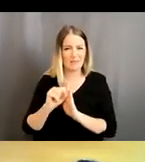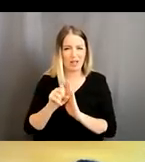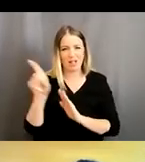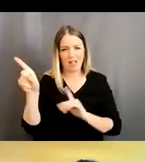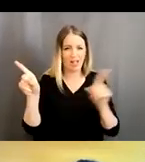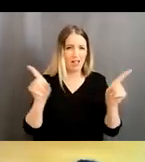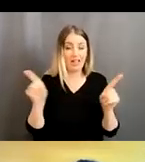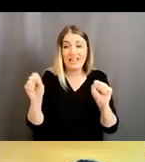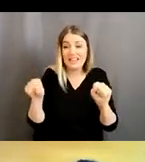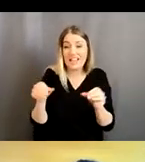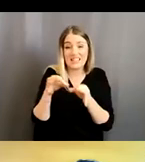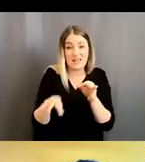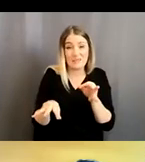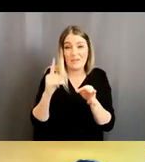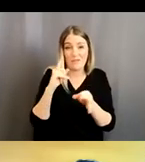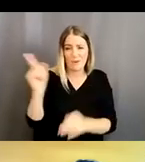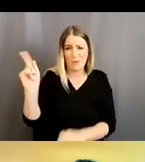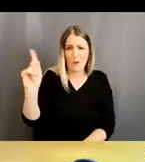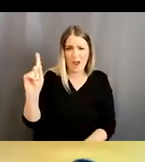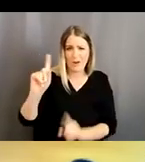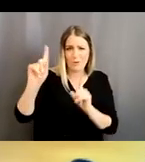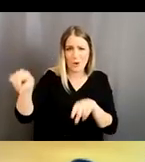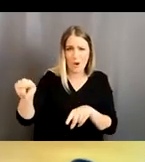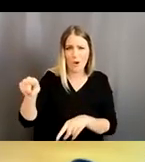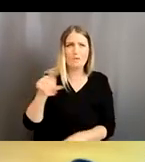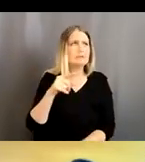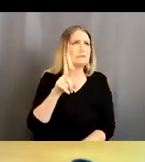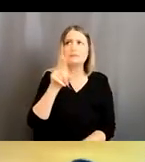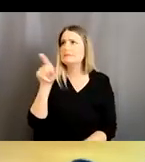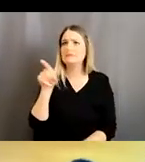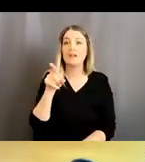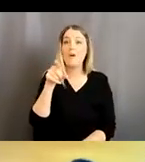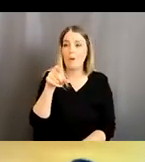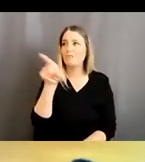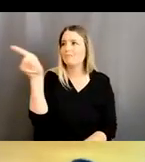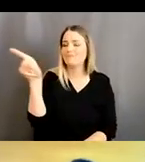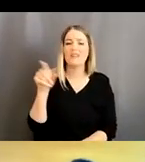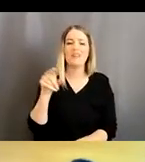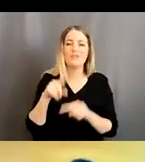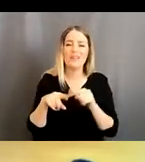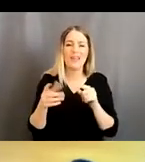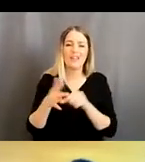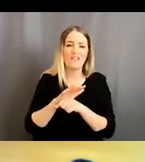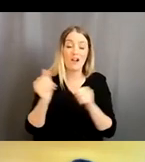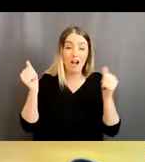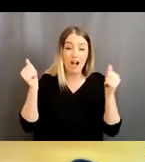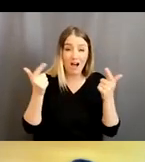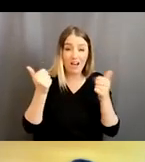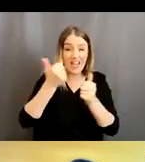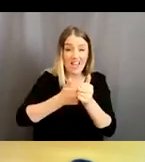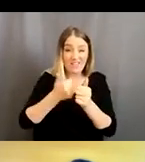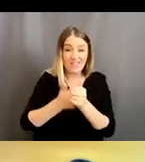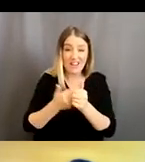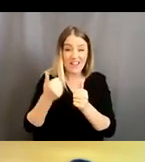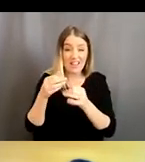symbols for directing, because you're not going to be able to cover every single language of